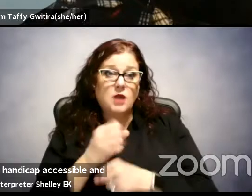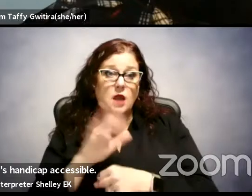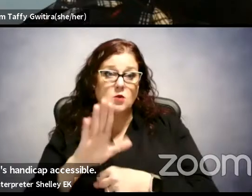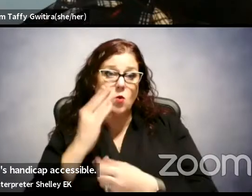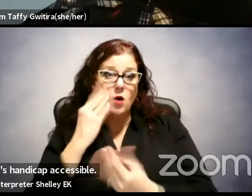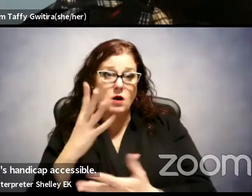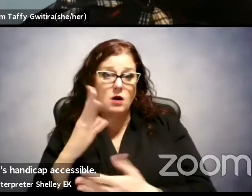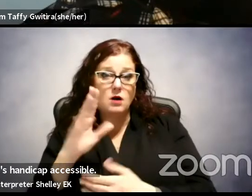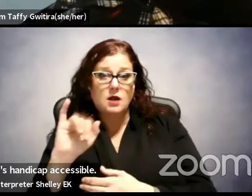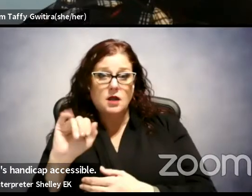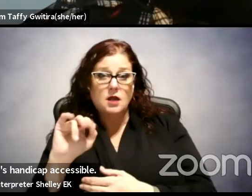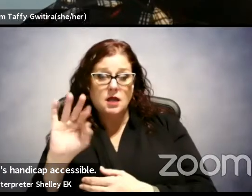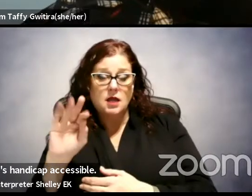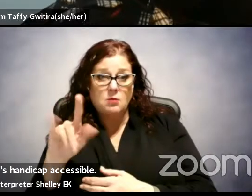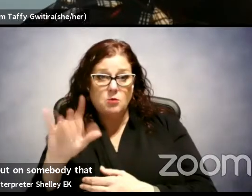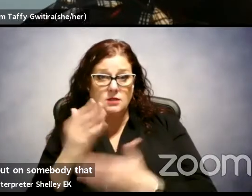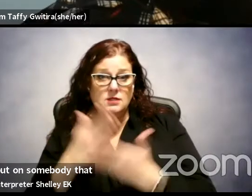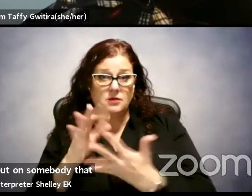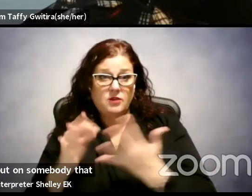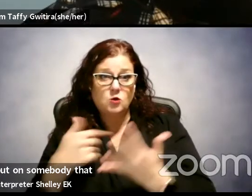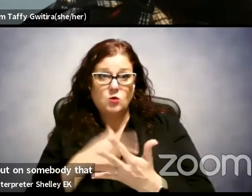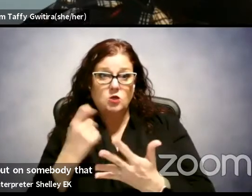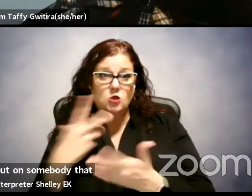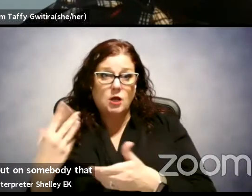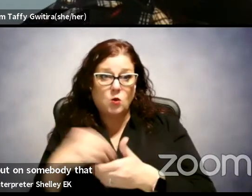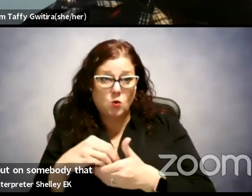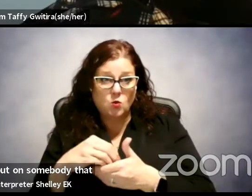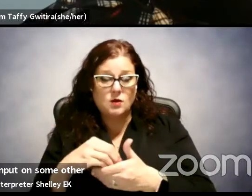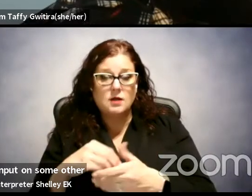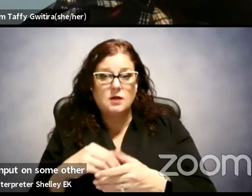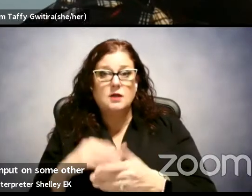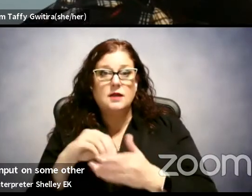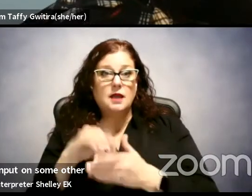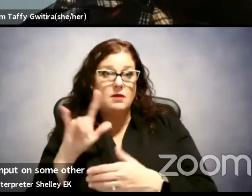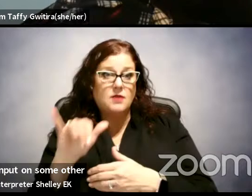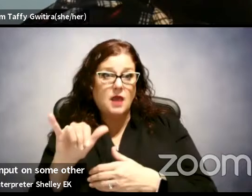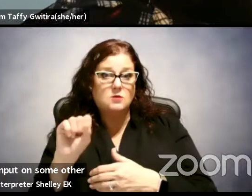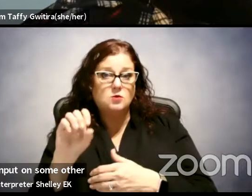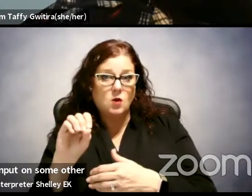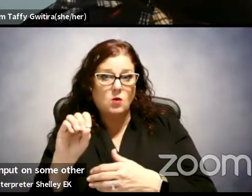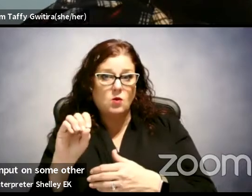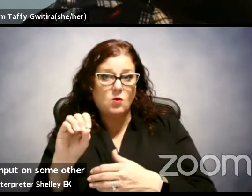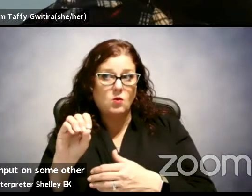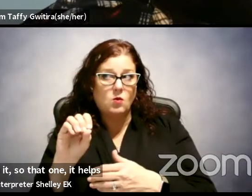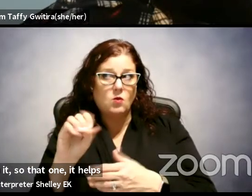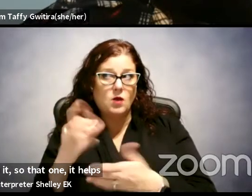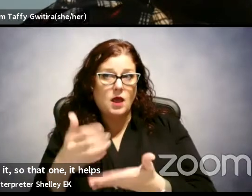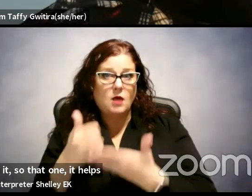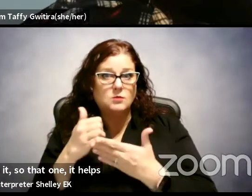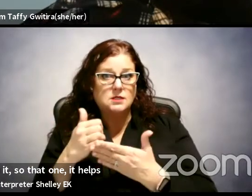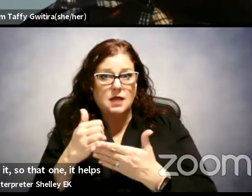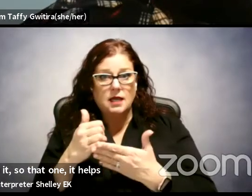input on some of the features that we should include in it so that one, it helps